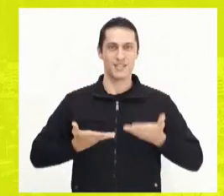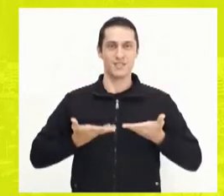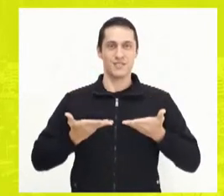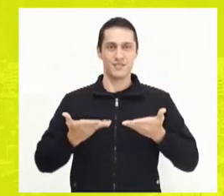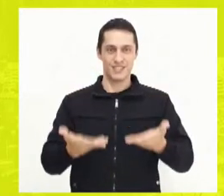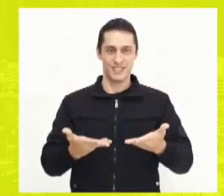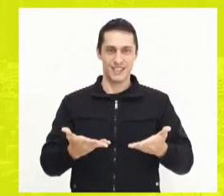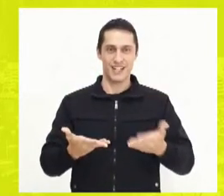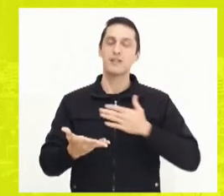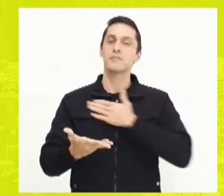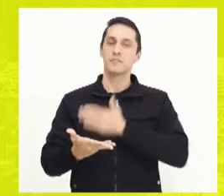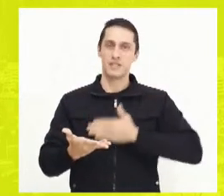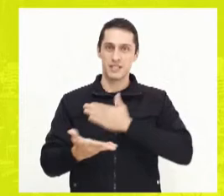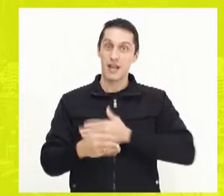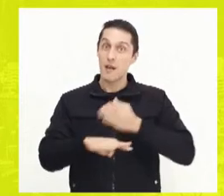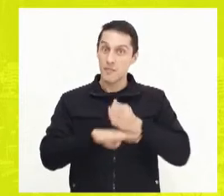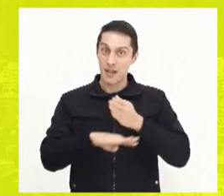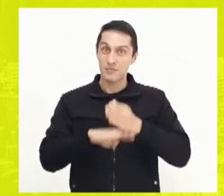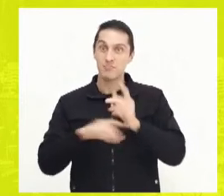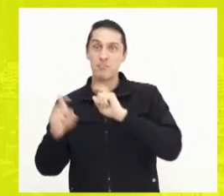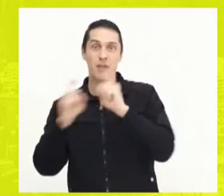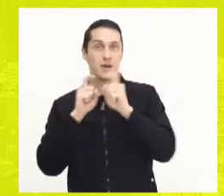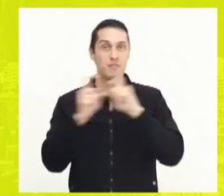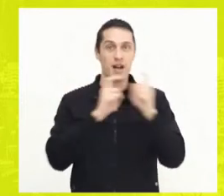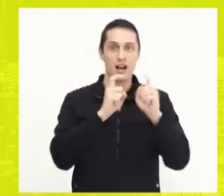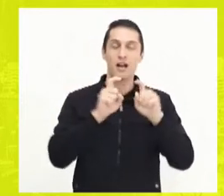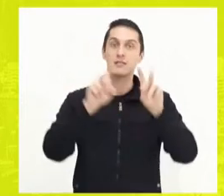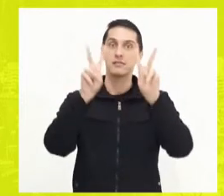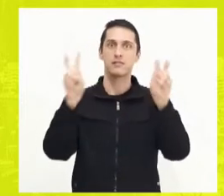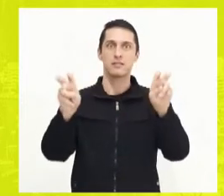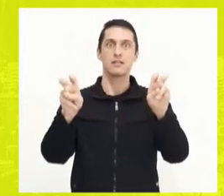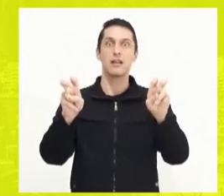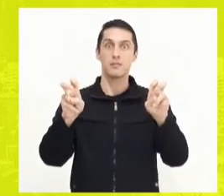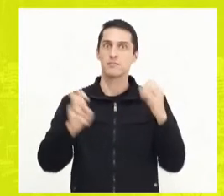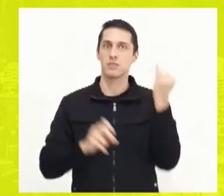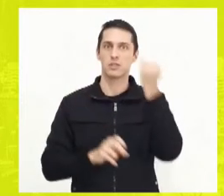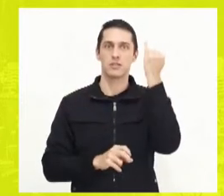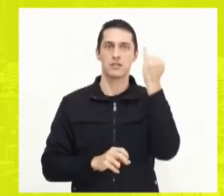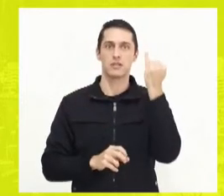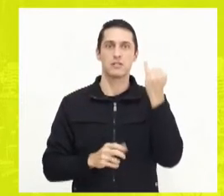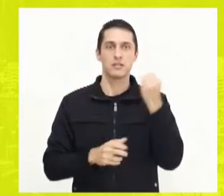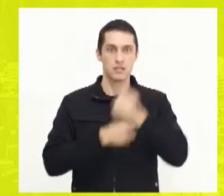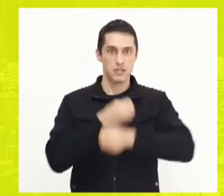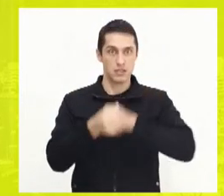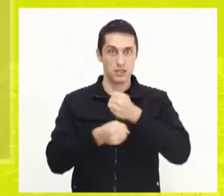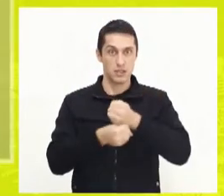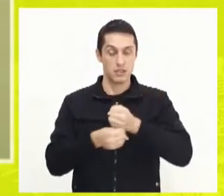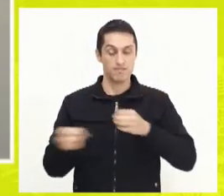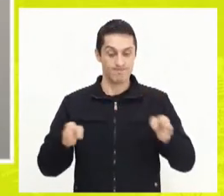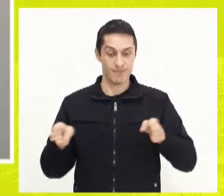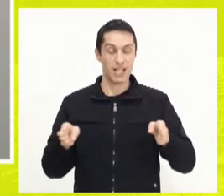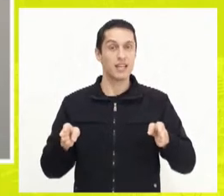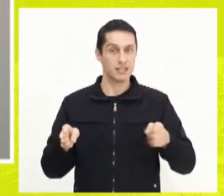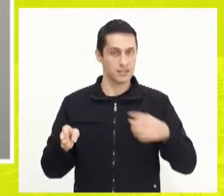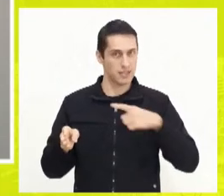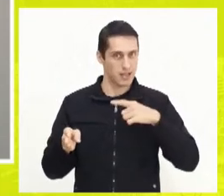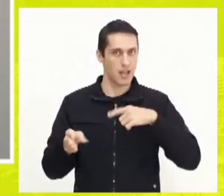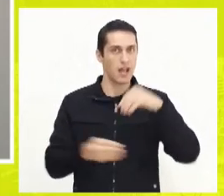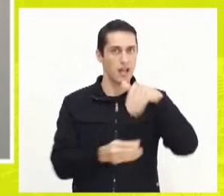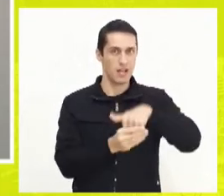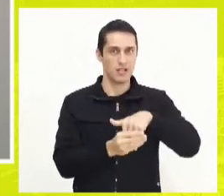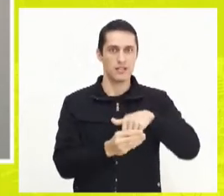invitation it's great to participate in this discussion it's really relevant in a year like this